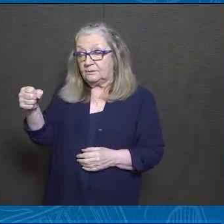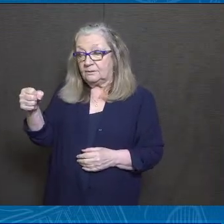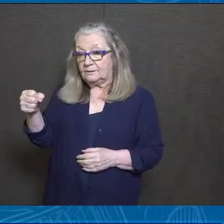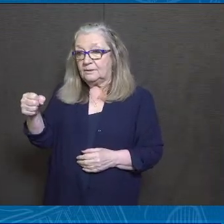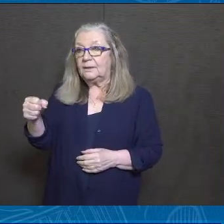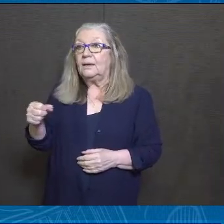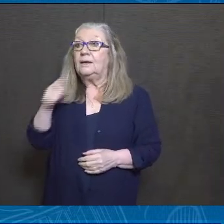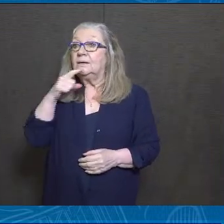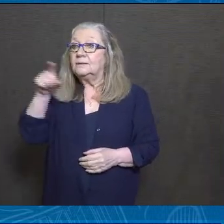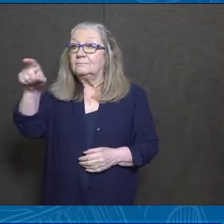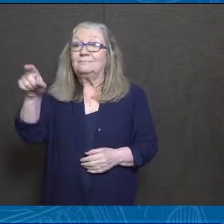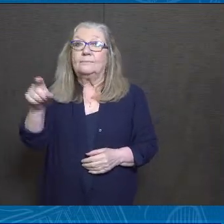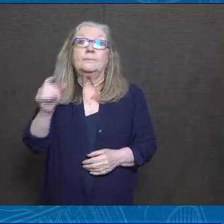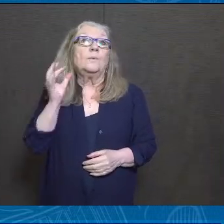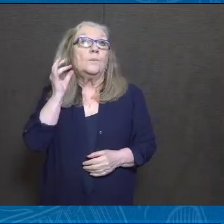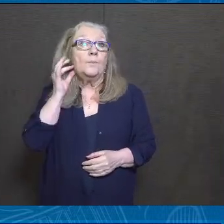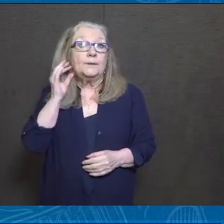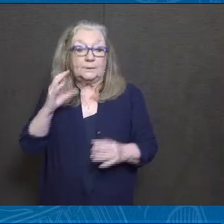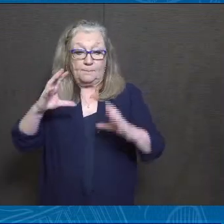ball remains still.